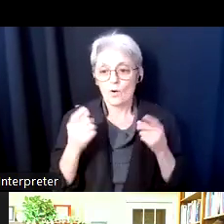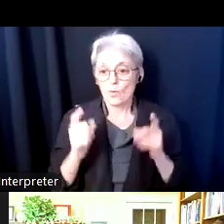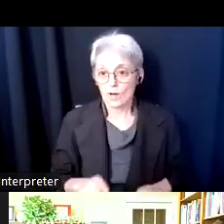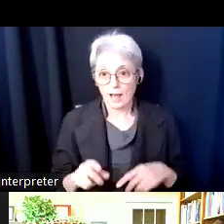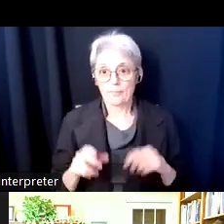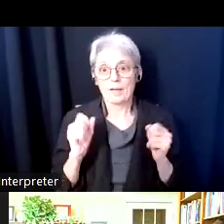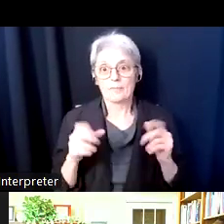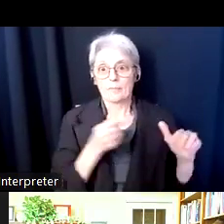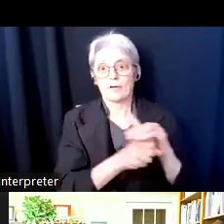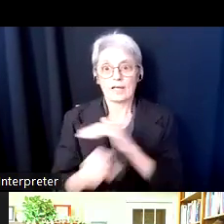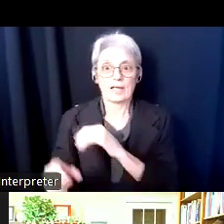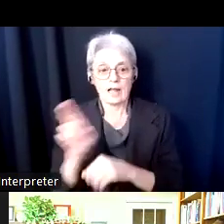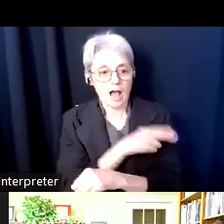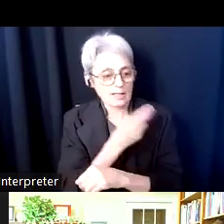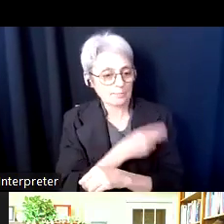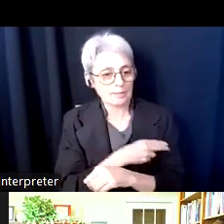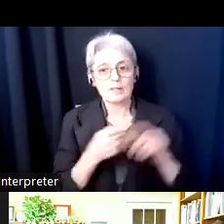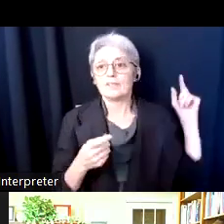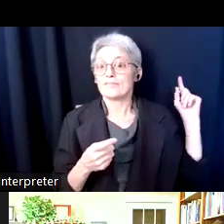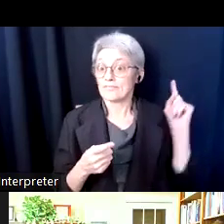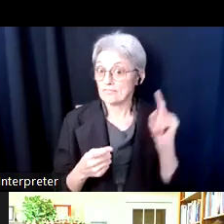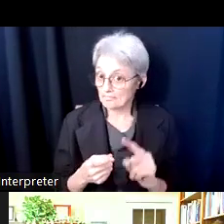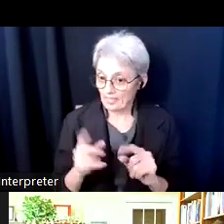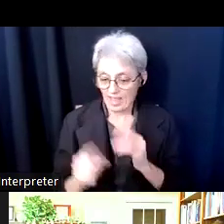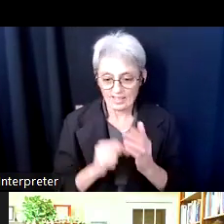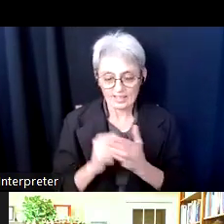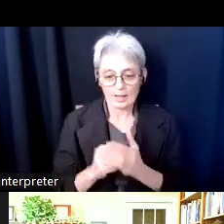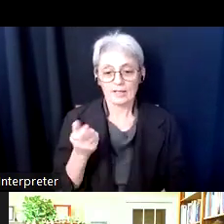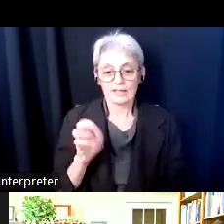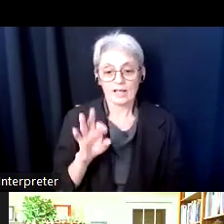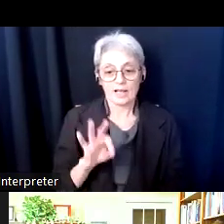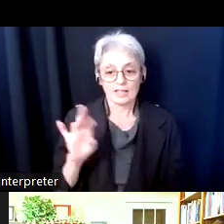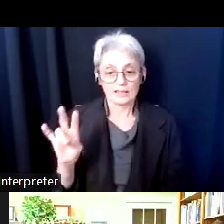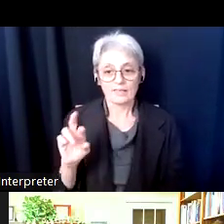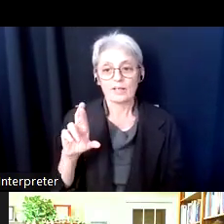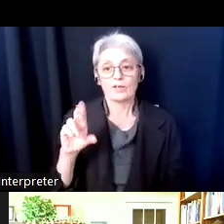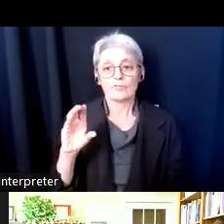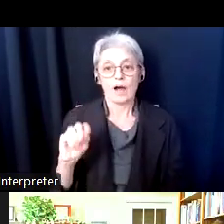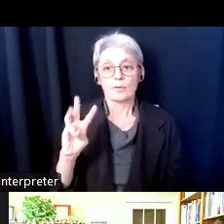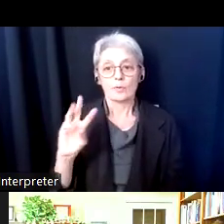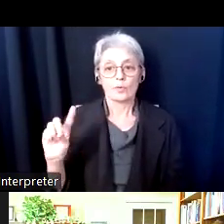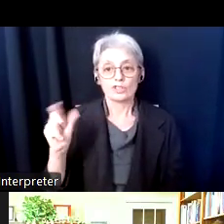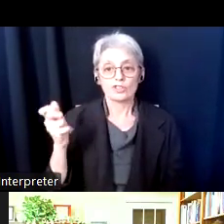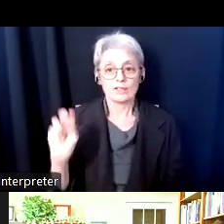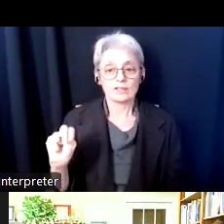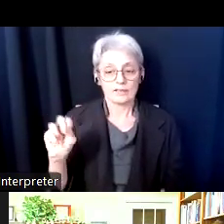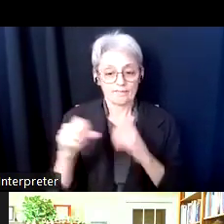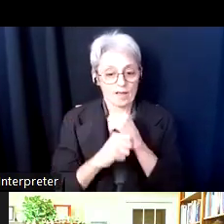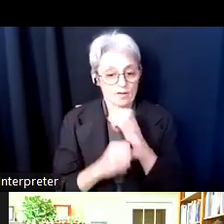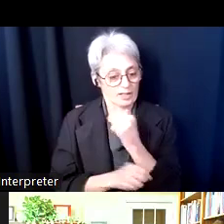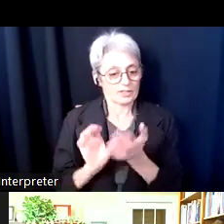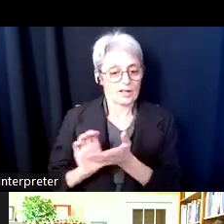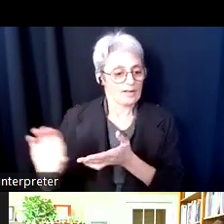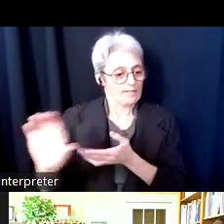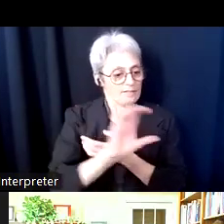institutionalization among that group went down as a consequence. In 97, the Robert Wood Johnson Foundation funded 19 states